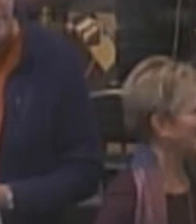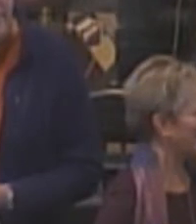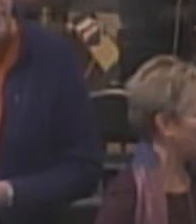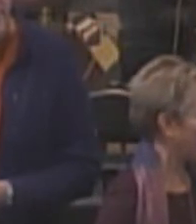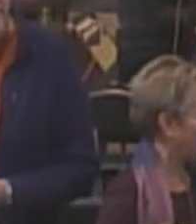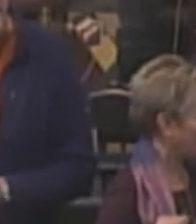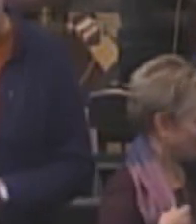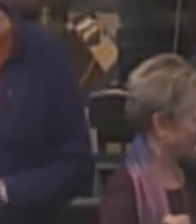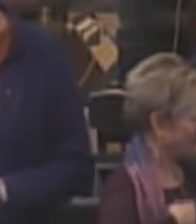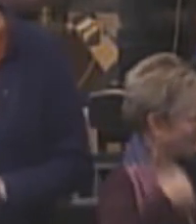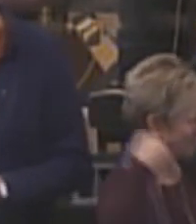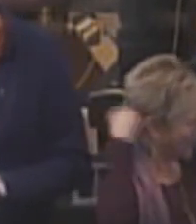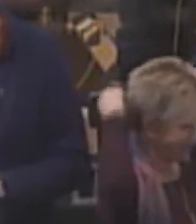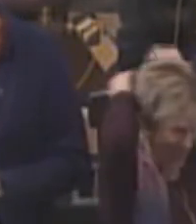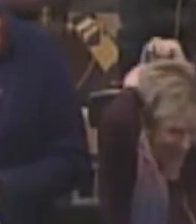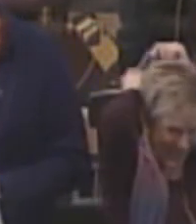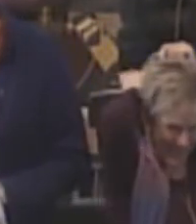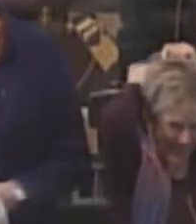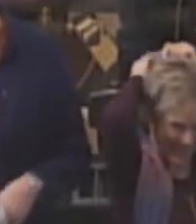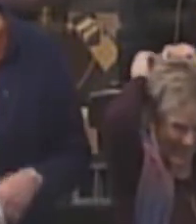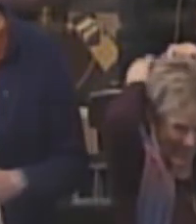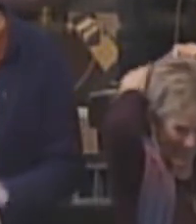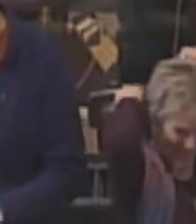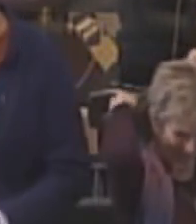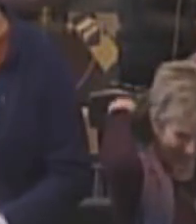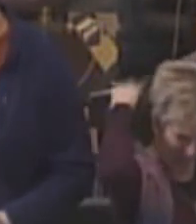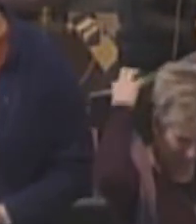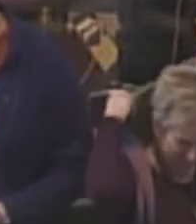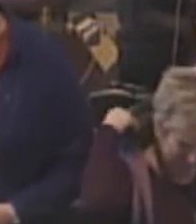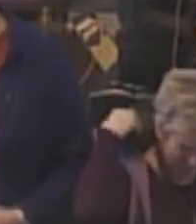All of the bad feelings have